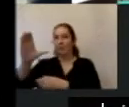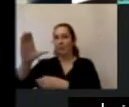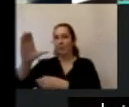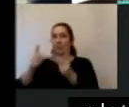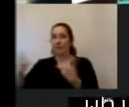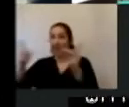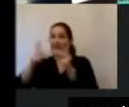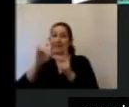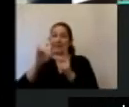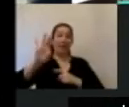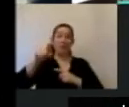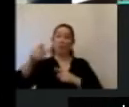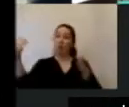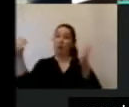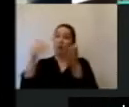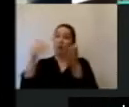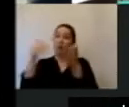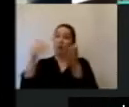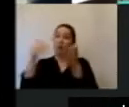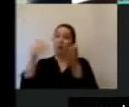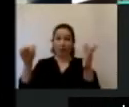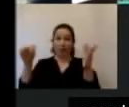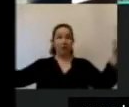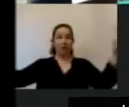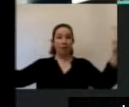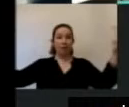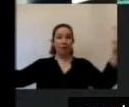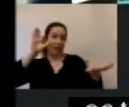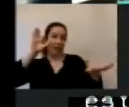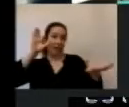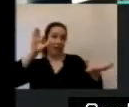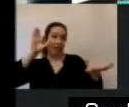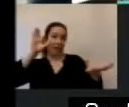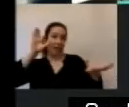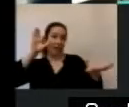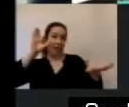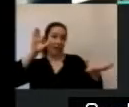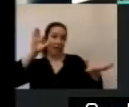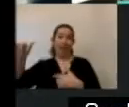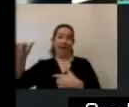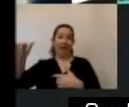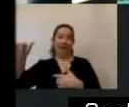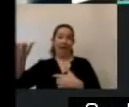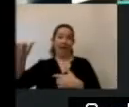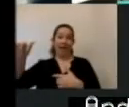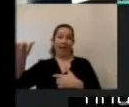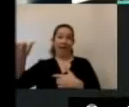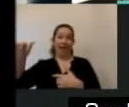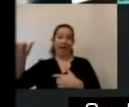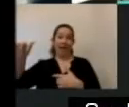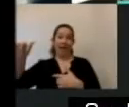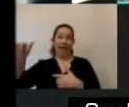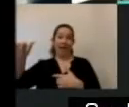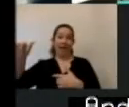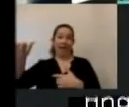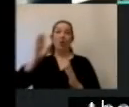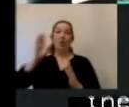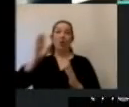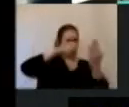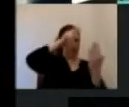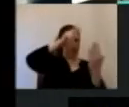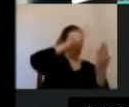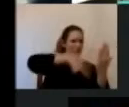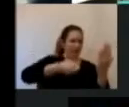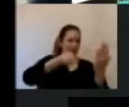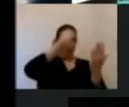again for raising this. And please don't feel like it was dropped, because it has been delayed. And